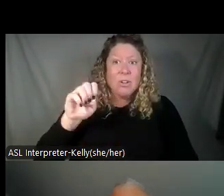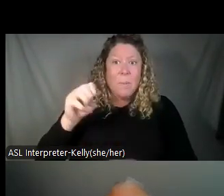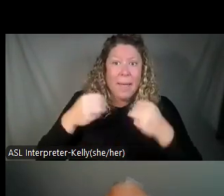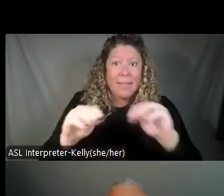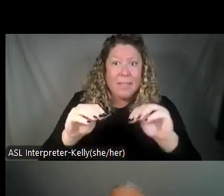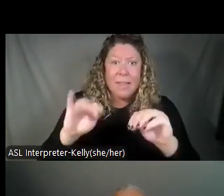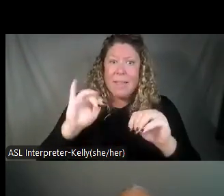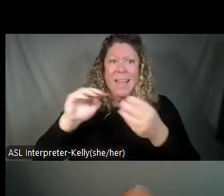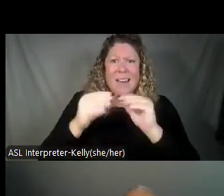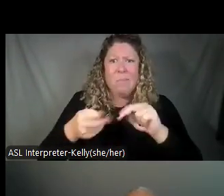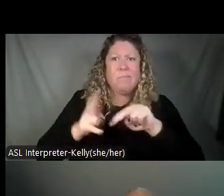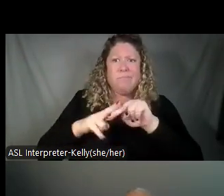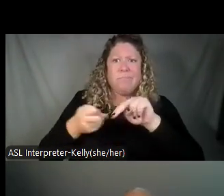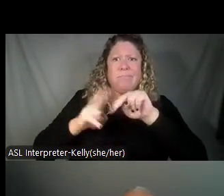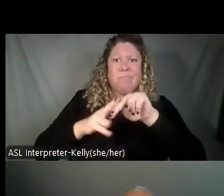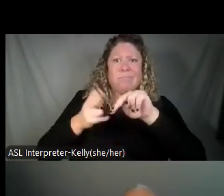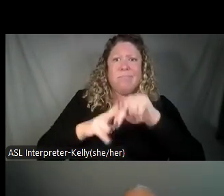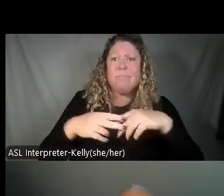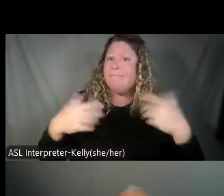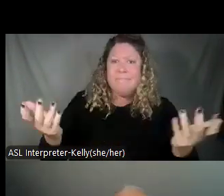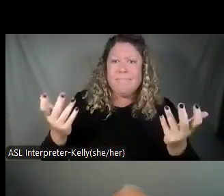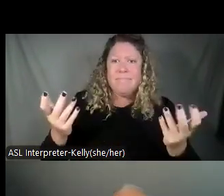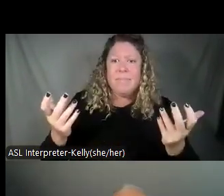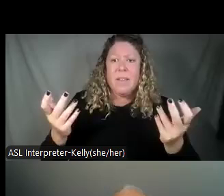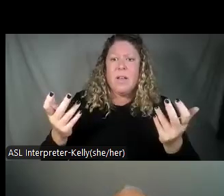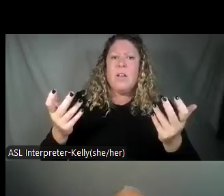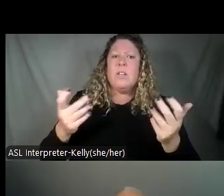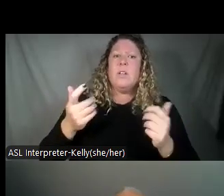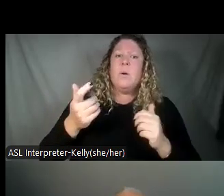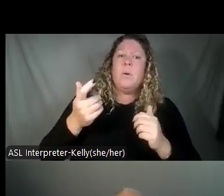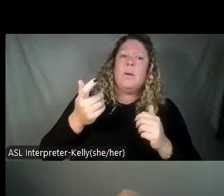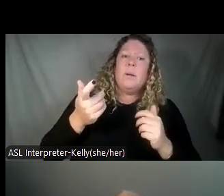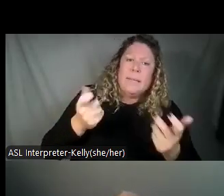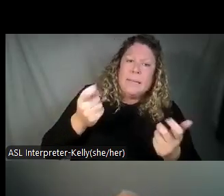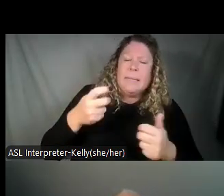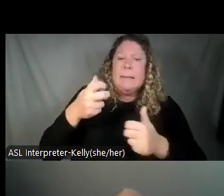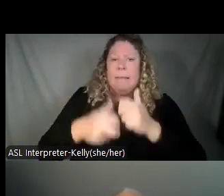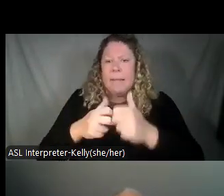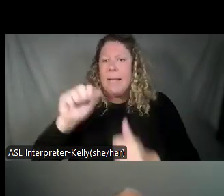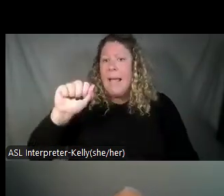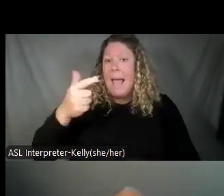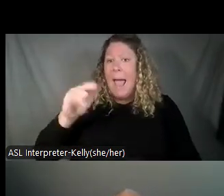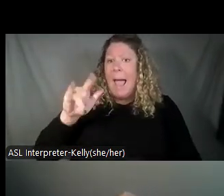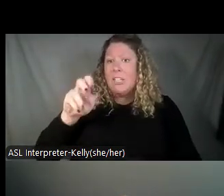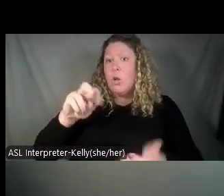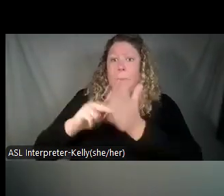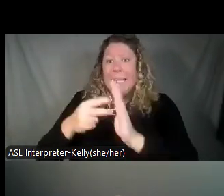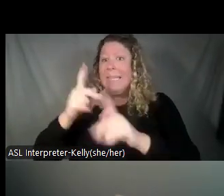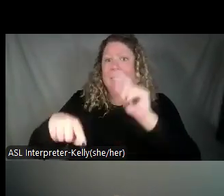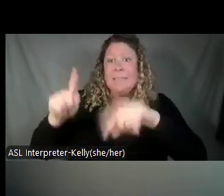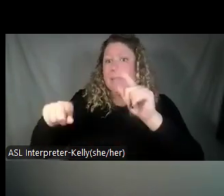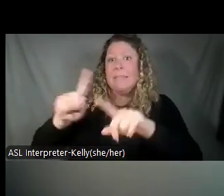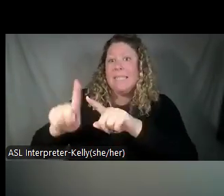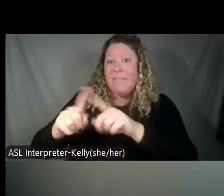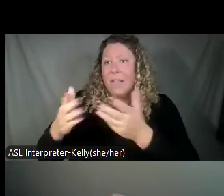keeps increasing. So we have a problem here where Agile is all these different things. Yes, Agile is